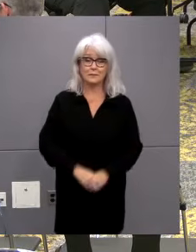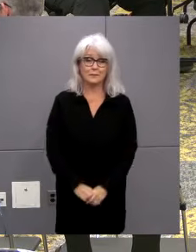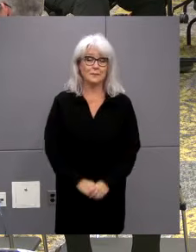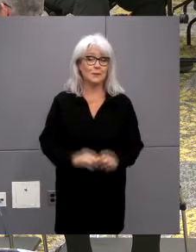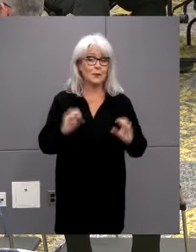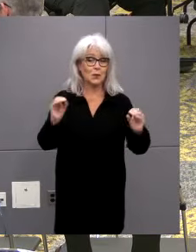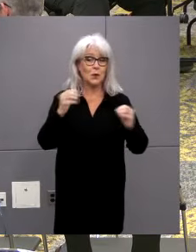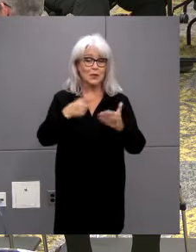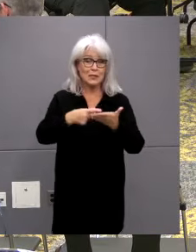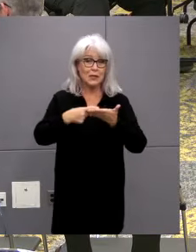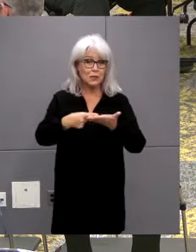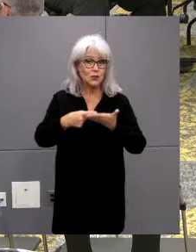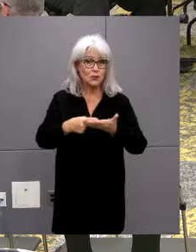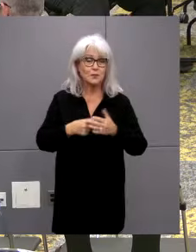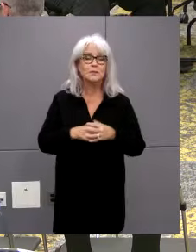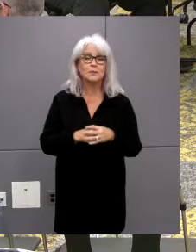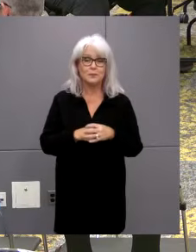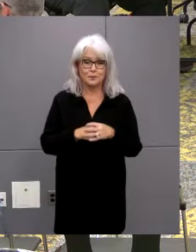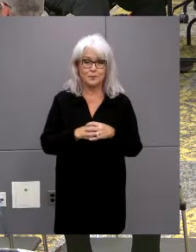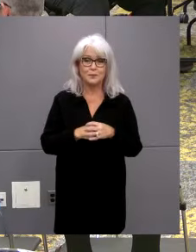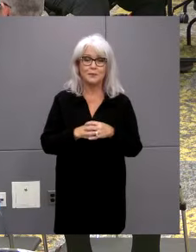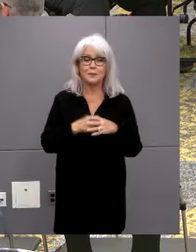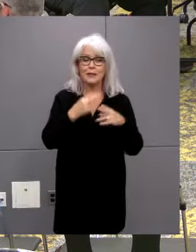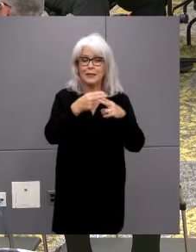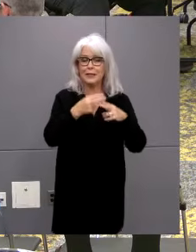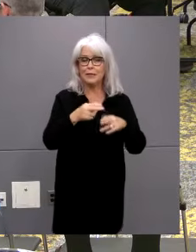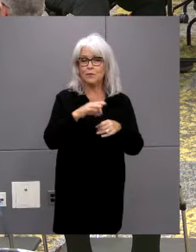Seeing none? Roll call.